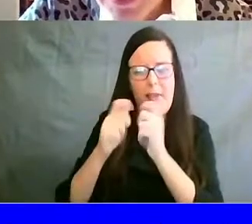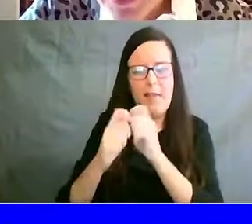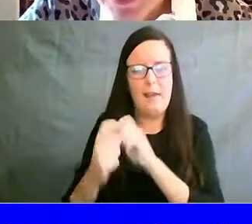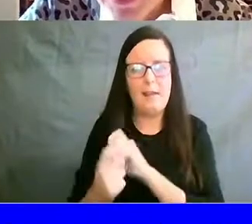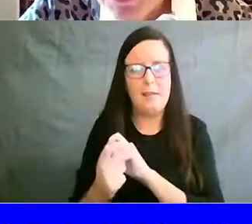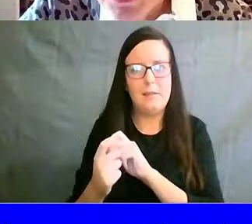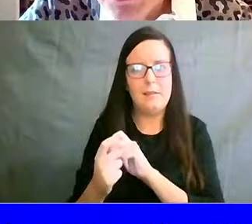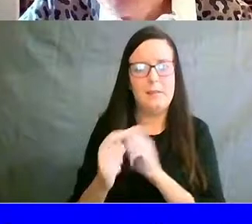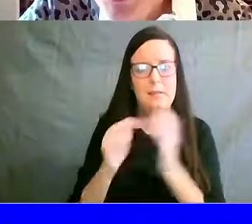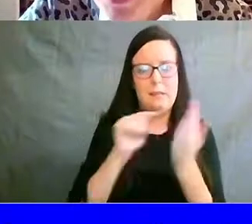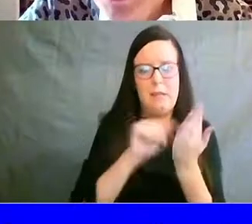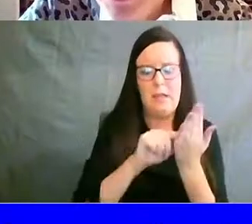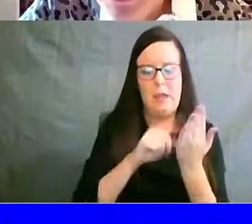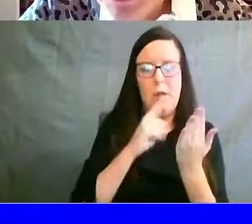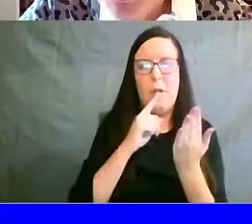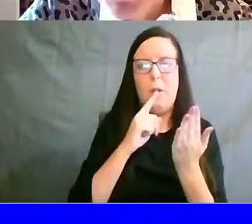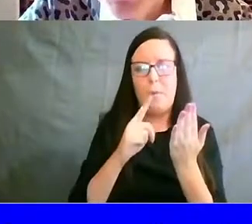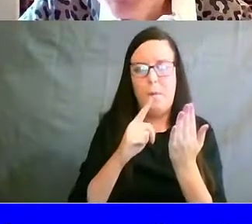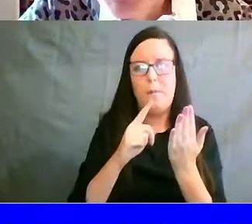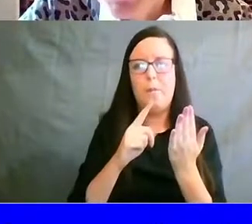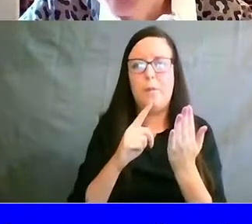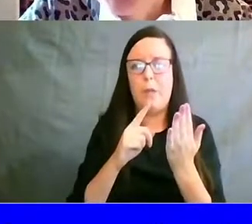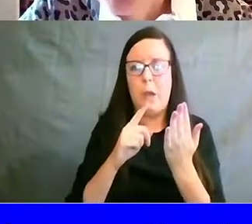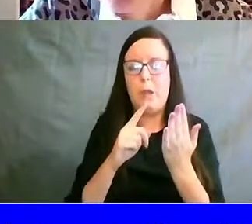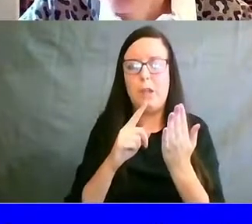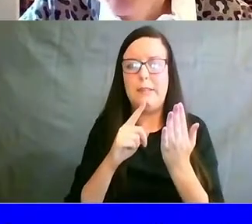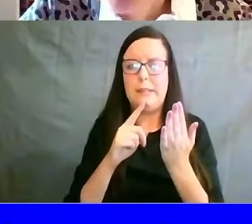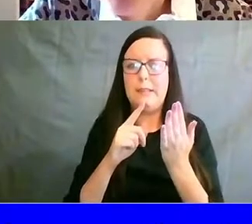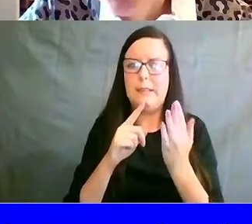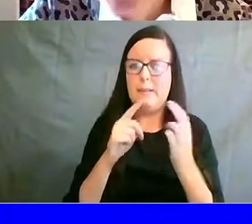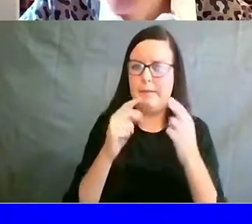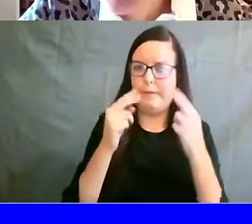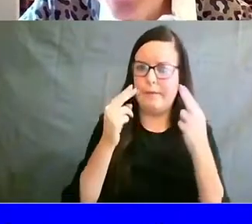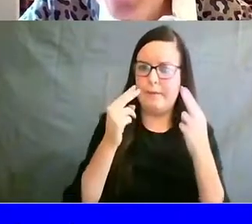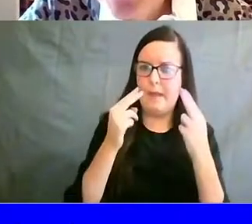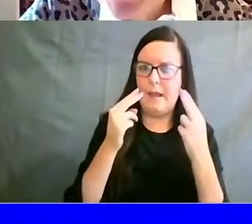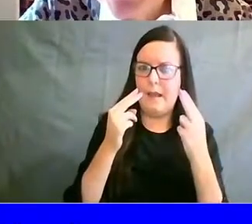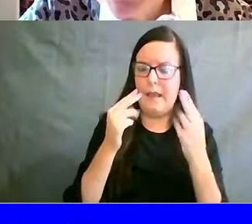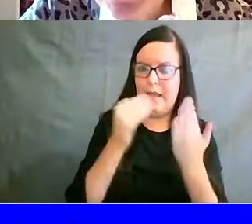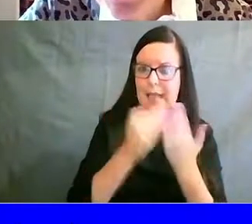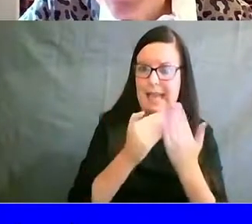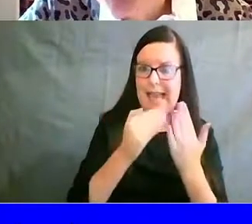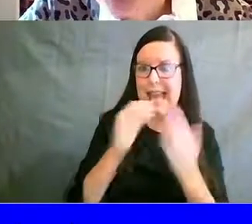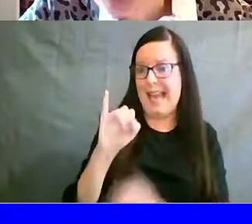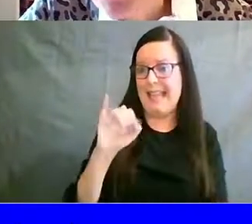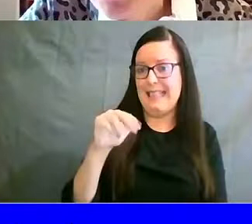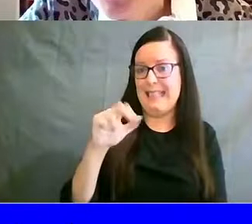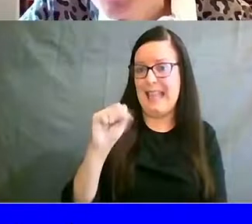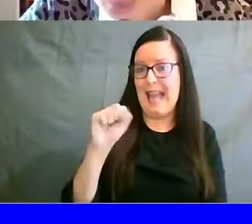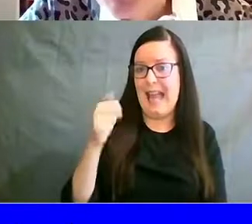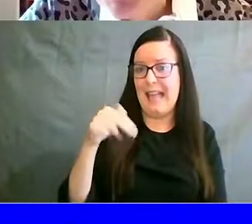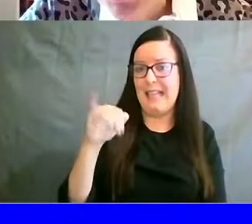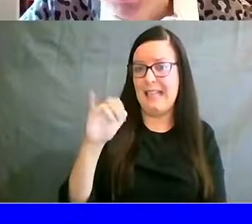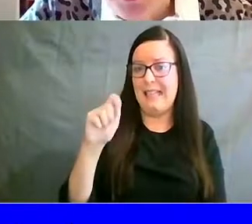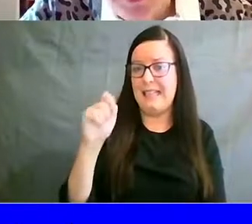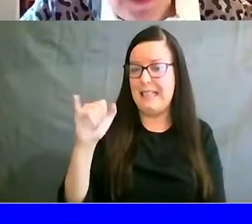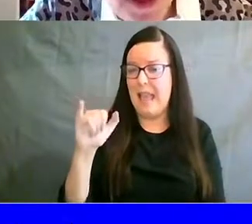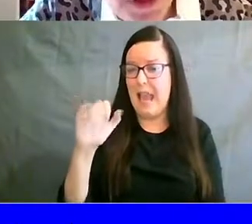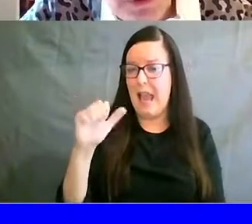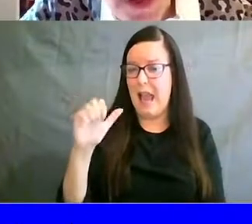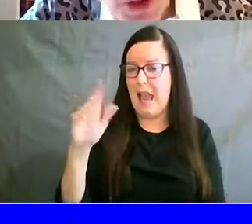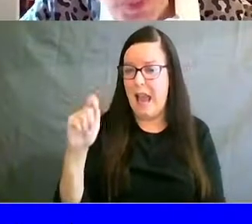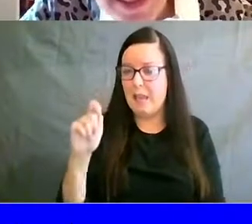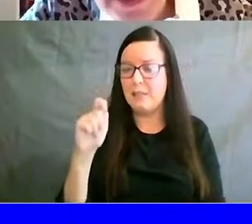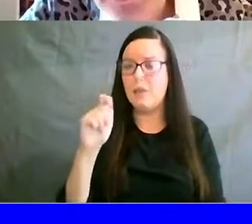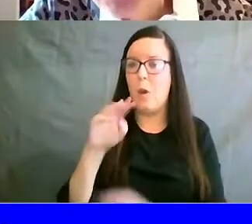place, retains that exception in respect of Criminal Law Insanity Act cases. So we're thinking there about people who have been